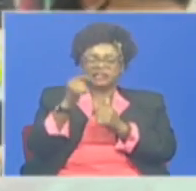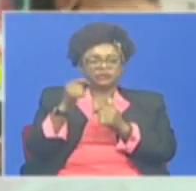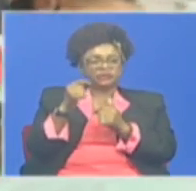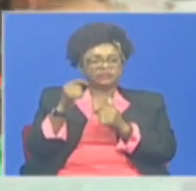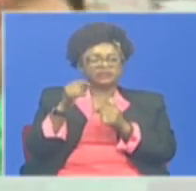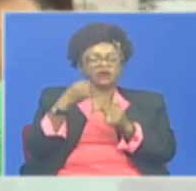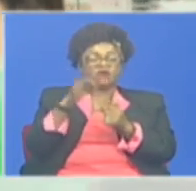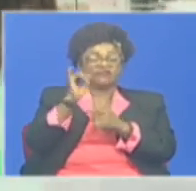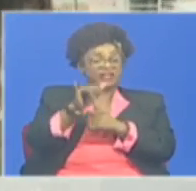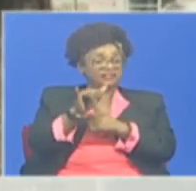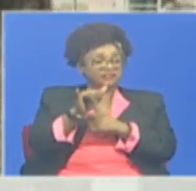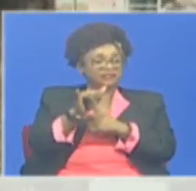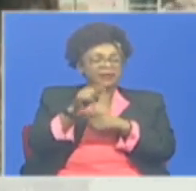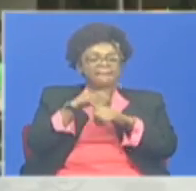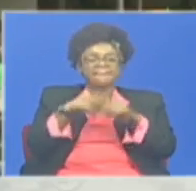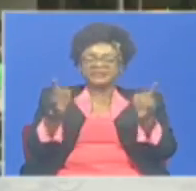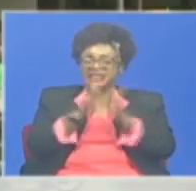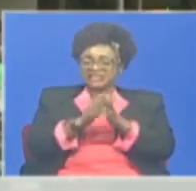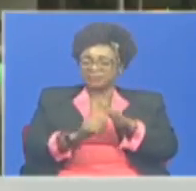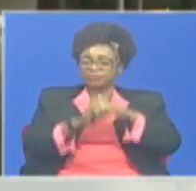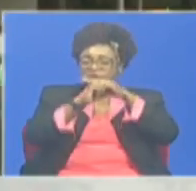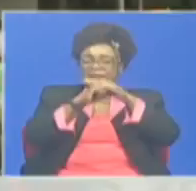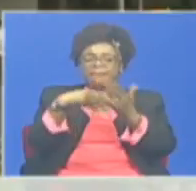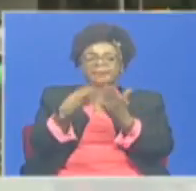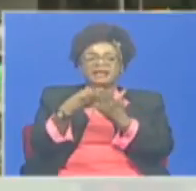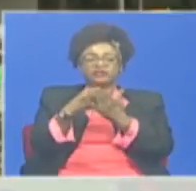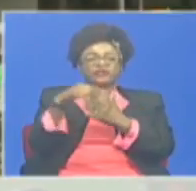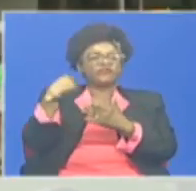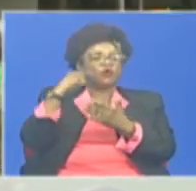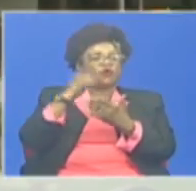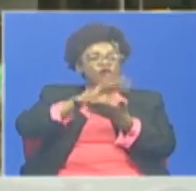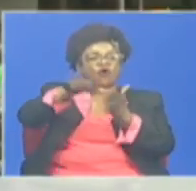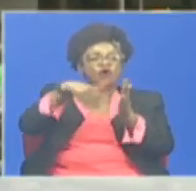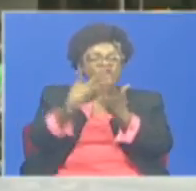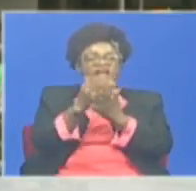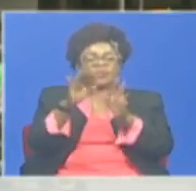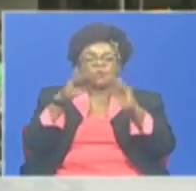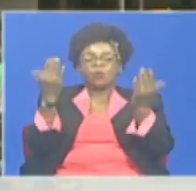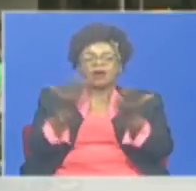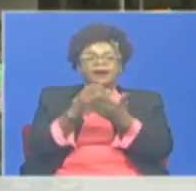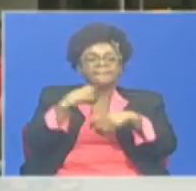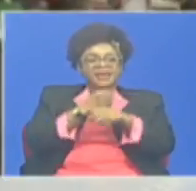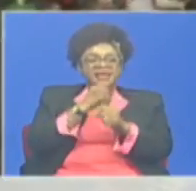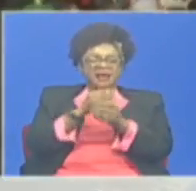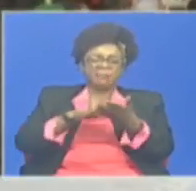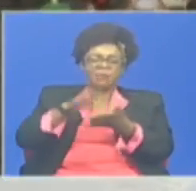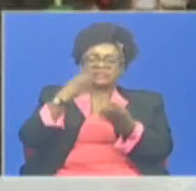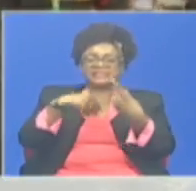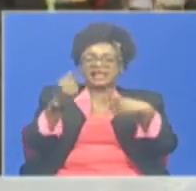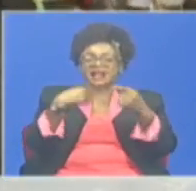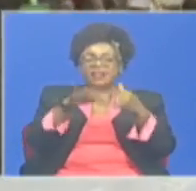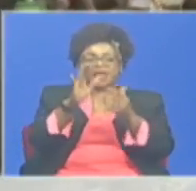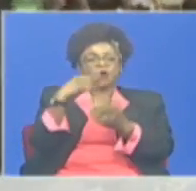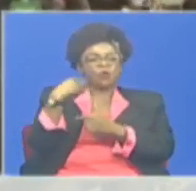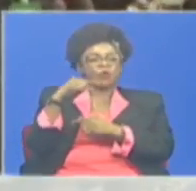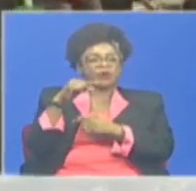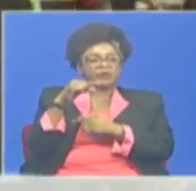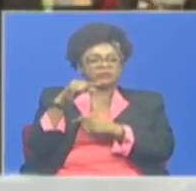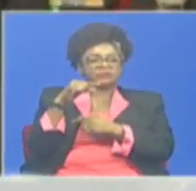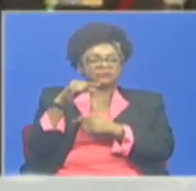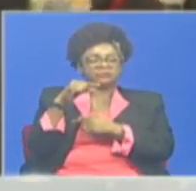measures that has boosted the price of gold across the world, tempting many to sell their stocks.